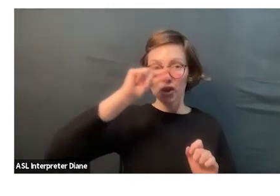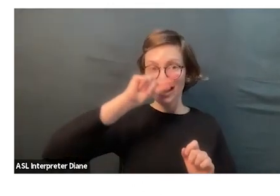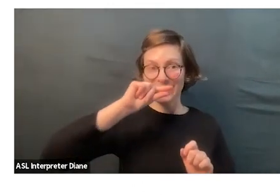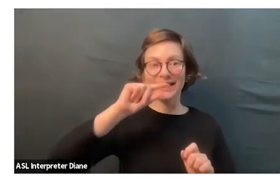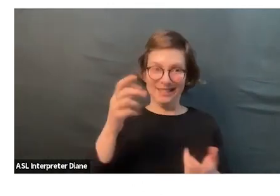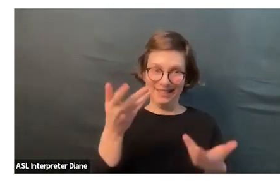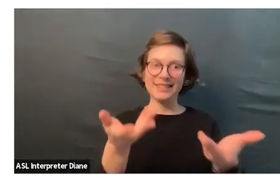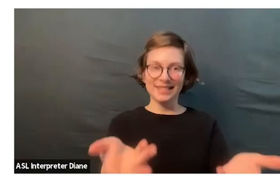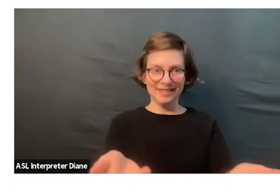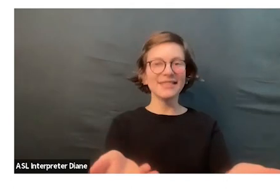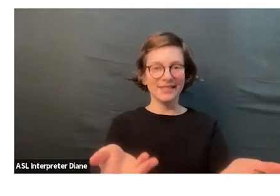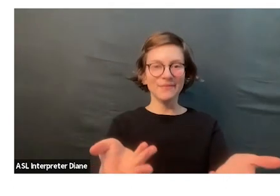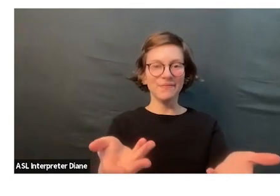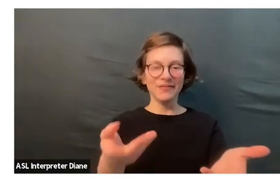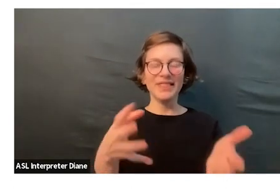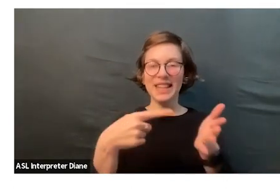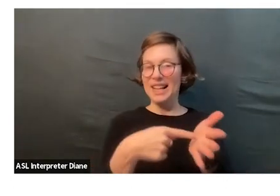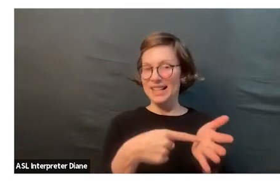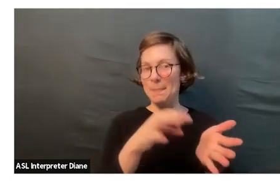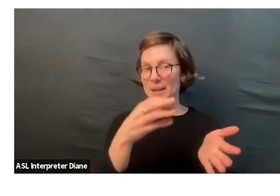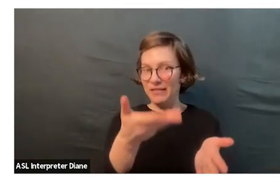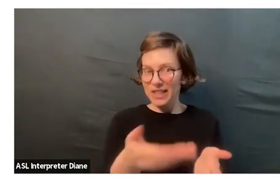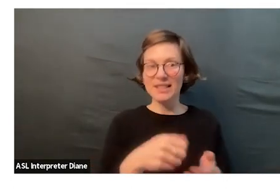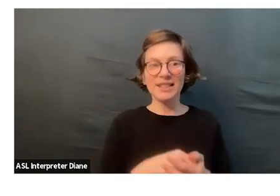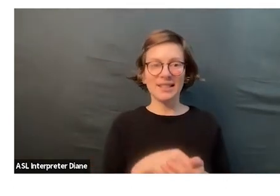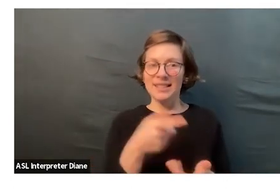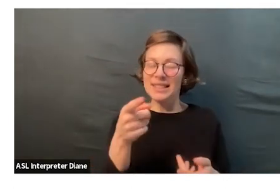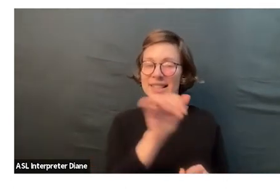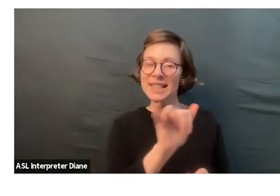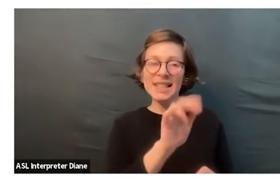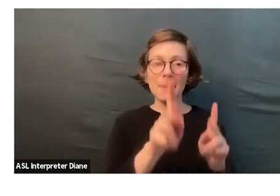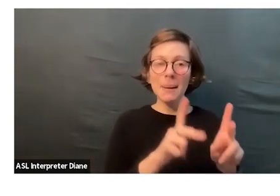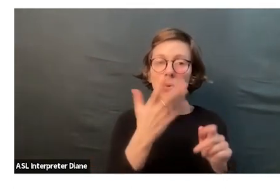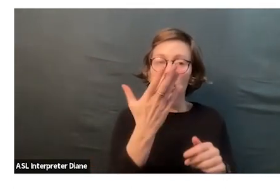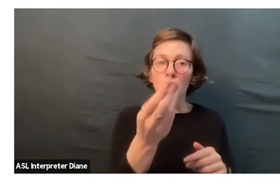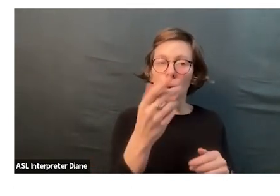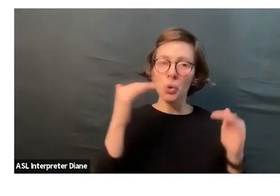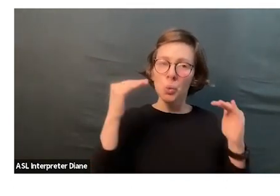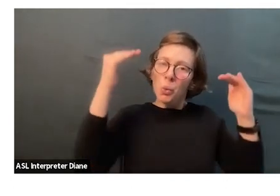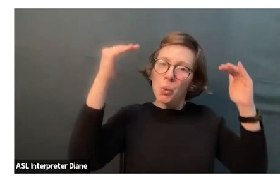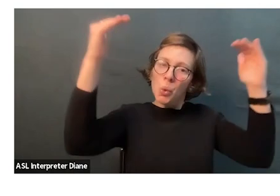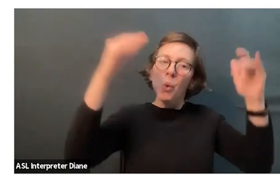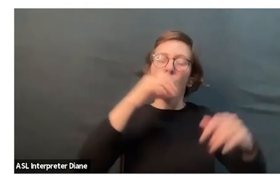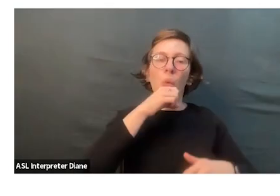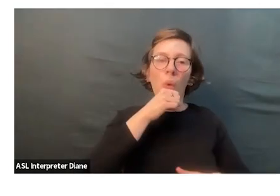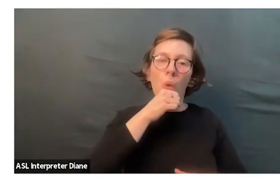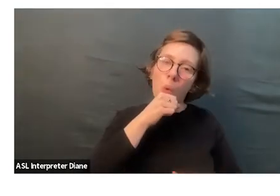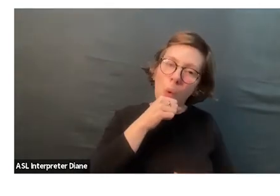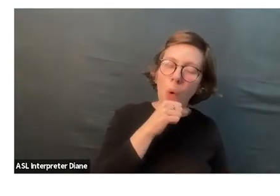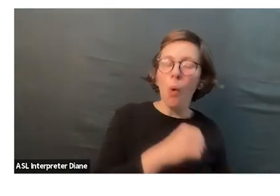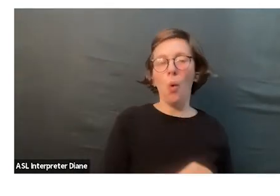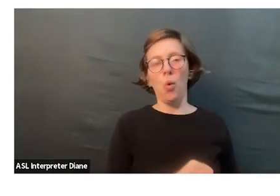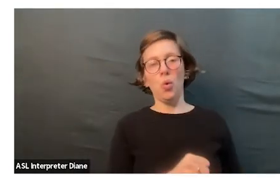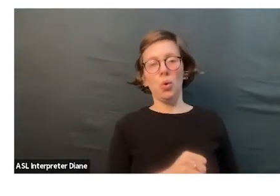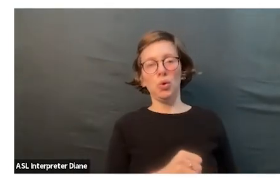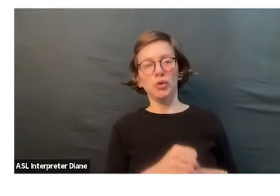political education. Those same people became officers of the empire and would go out and regulate control of the